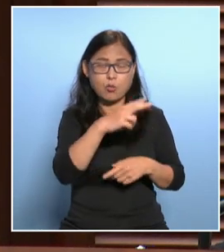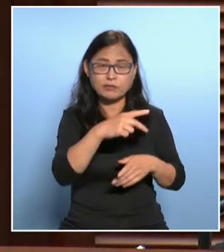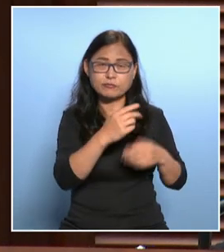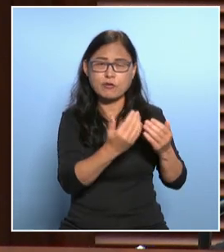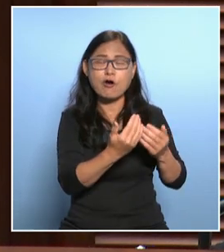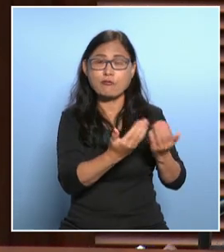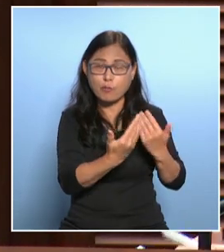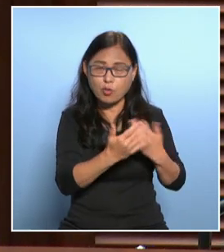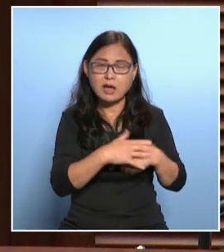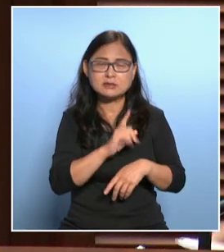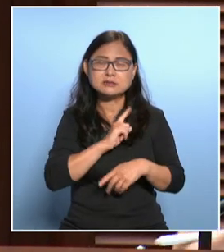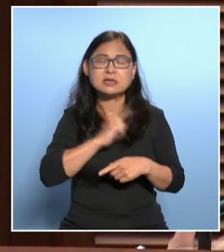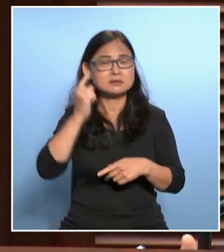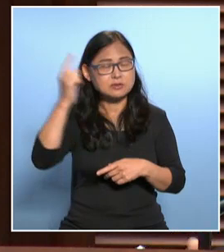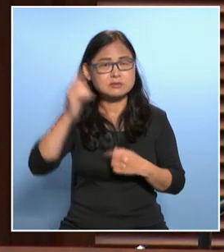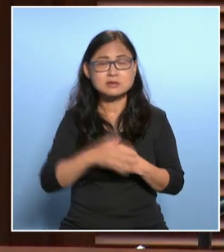mainland.